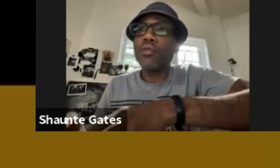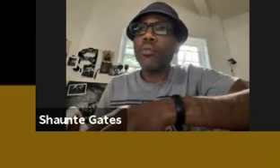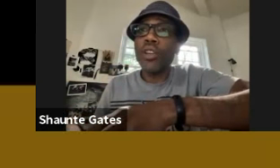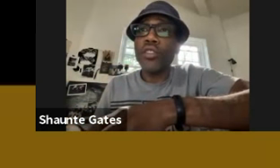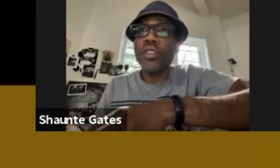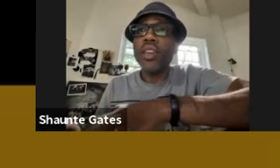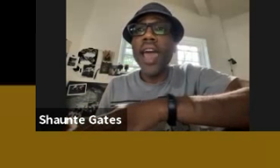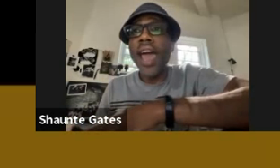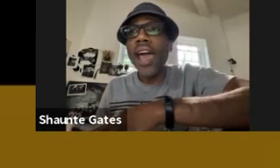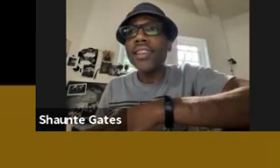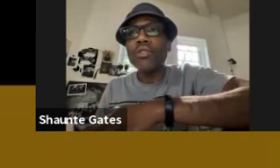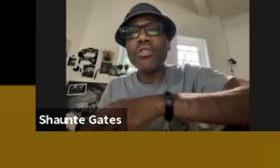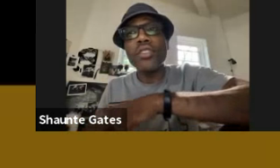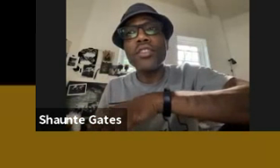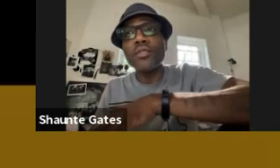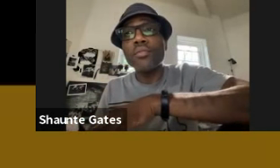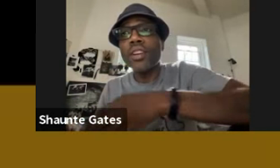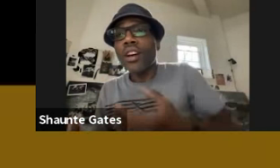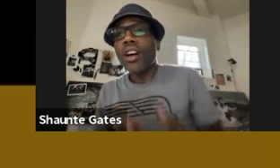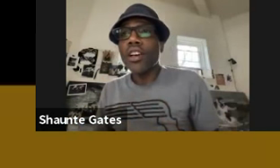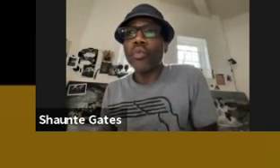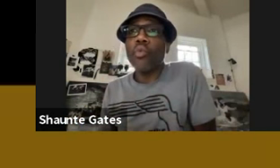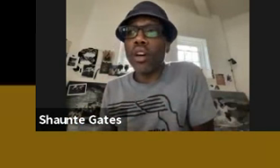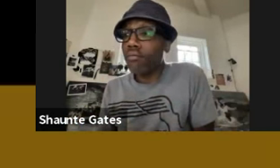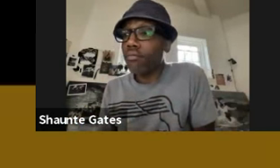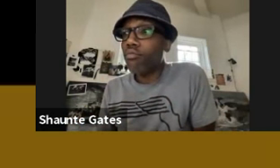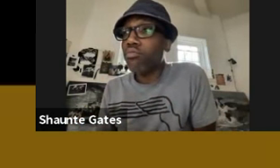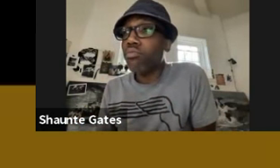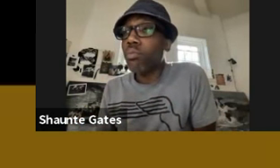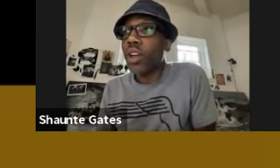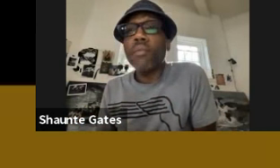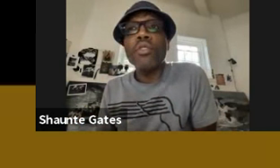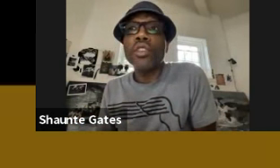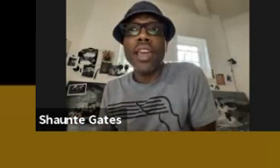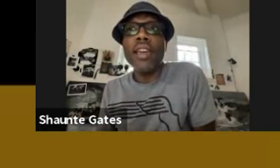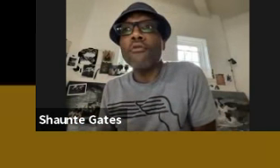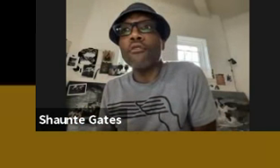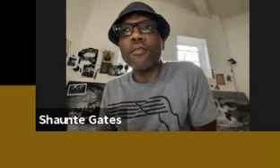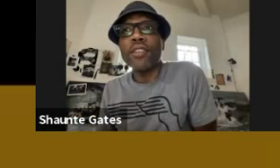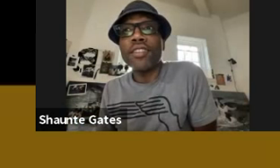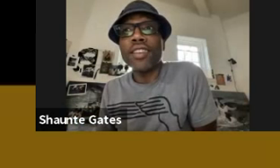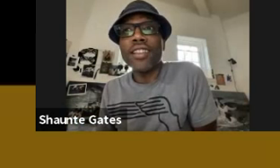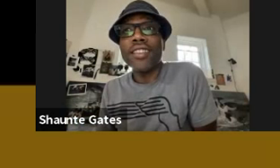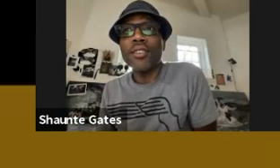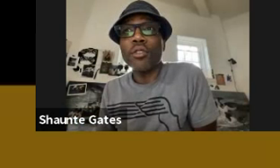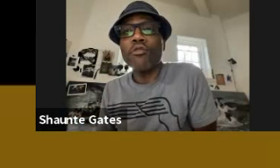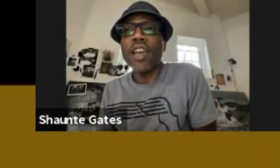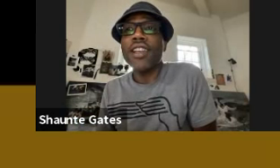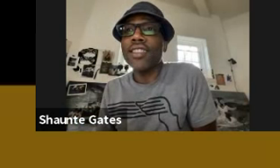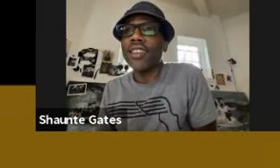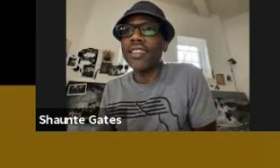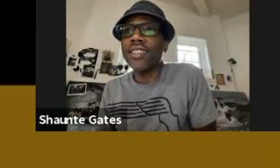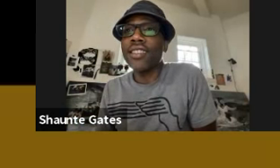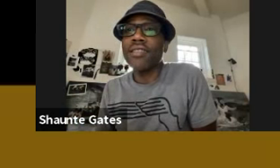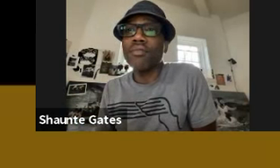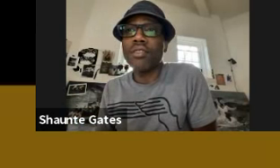those levels and layers of oppression, or caste, those systems is what, where the music came from, in a